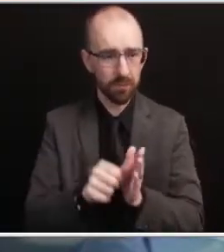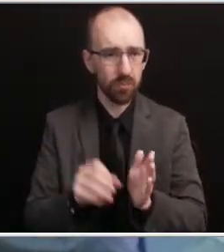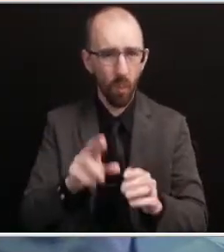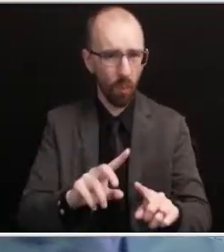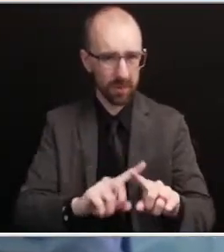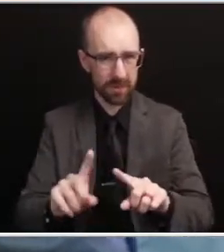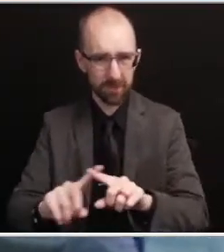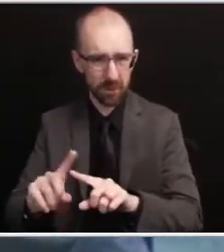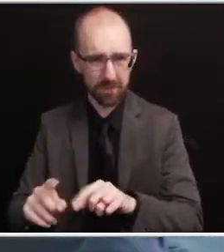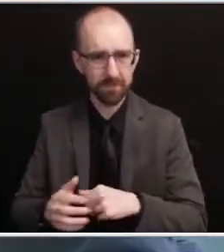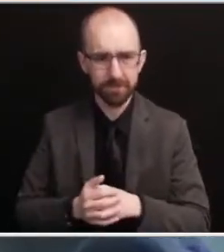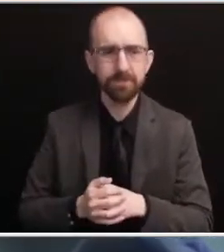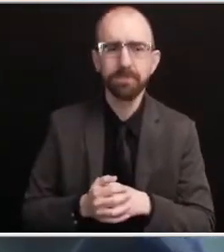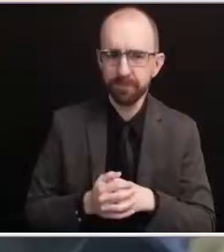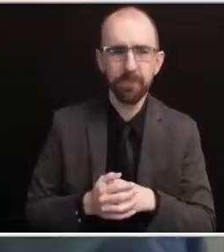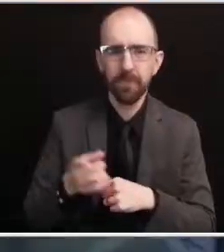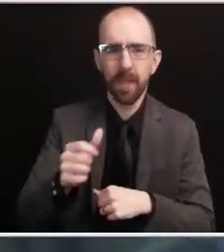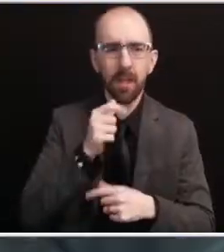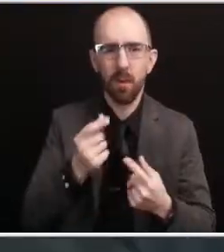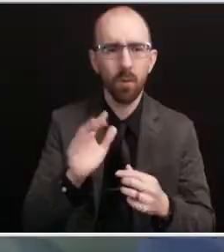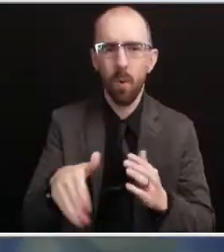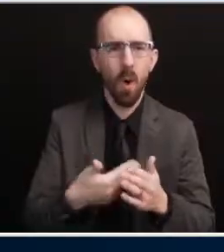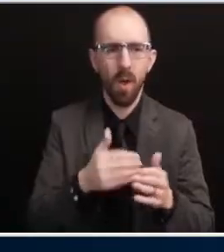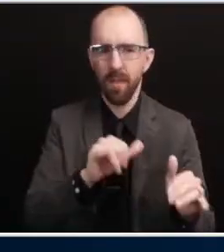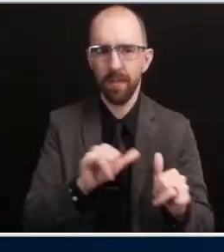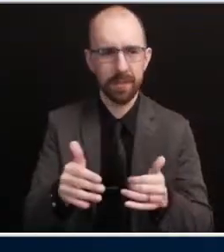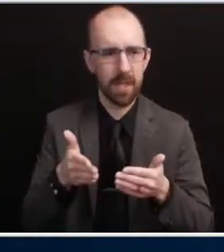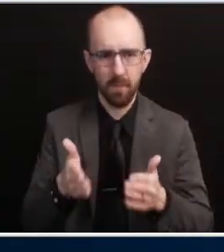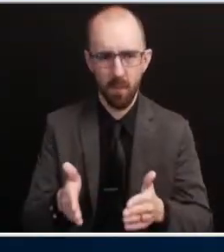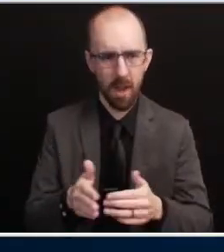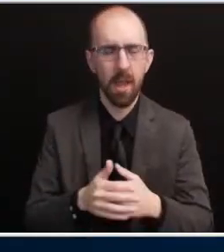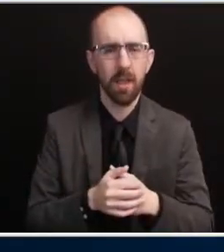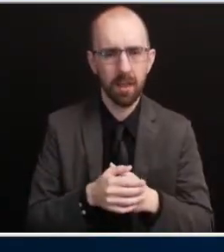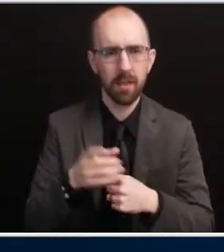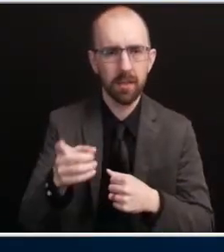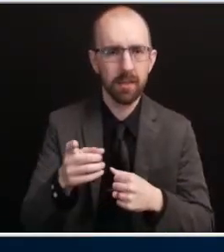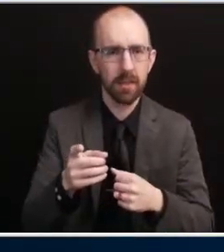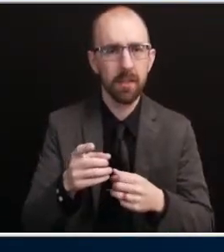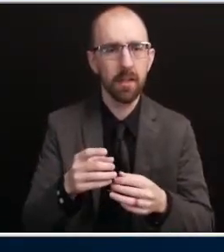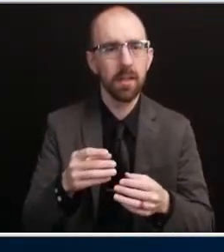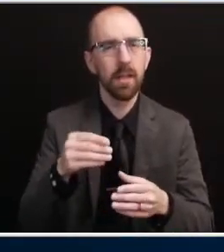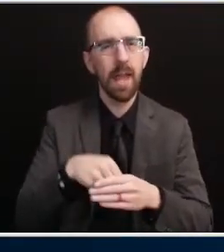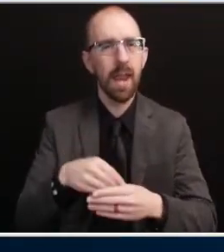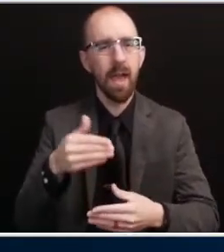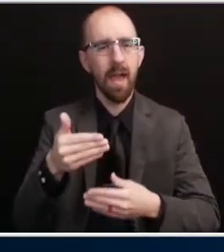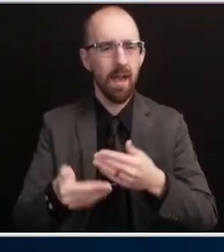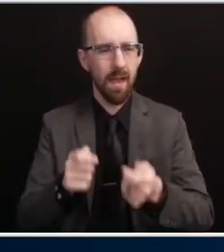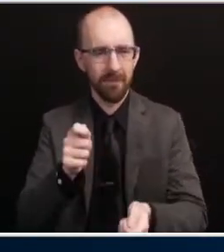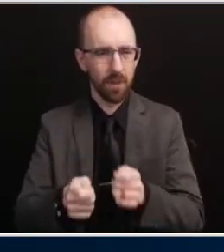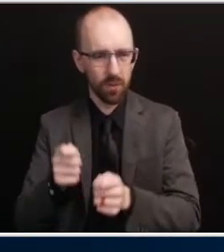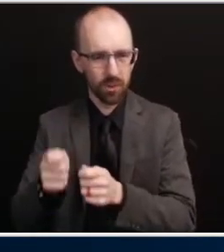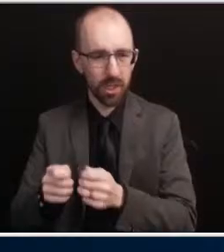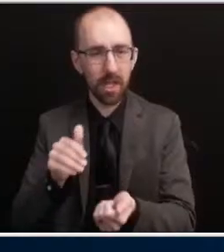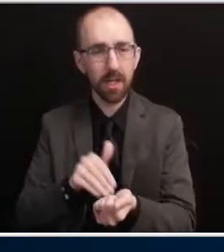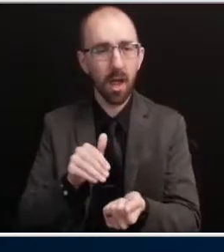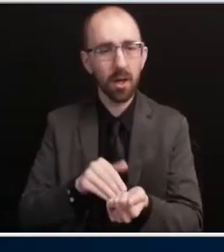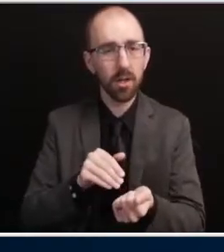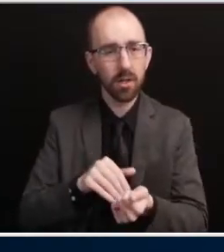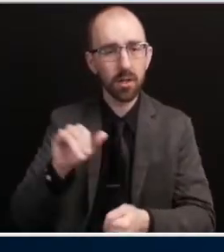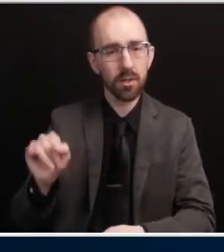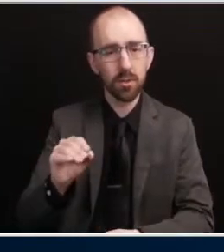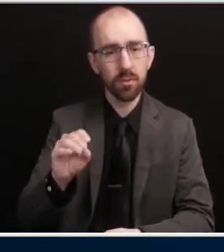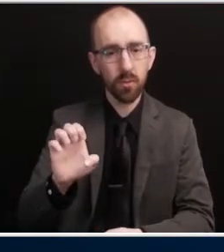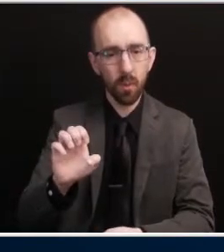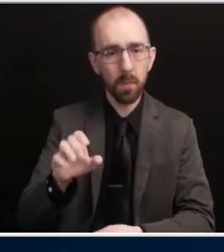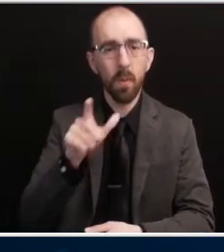No, they don't do them all the same way. It's gone in an evolution. And Dr. Joe, who actually